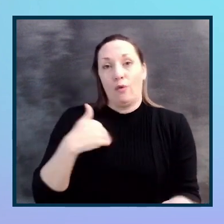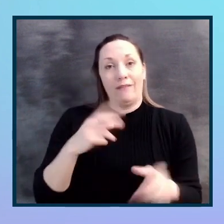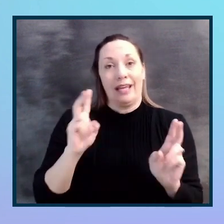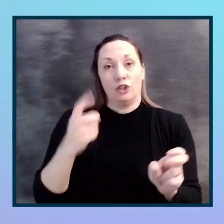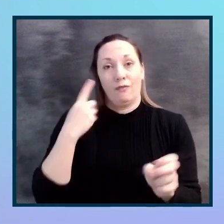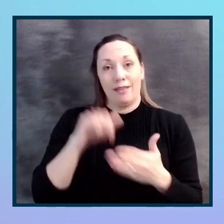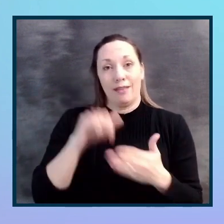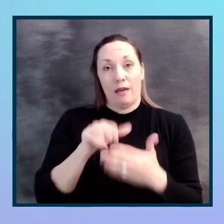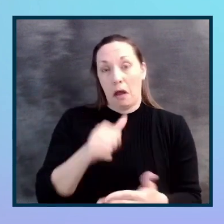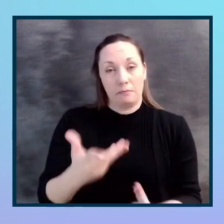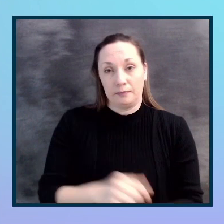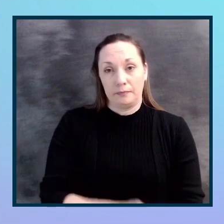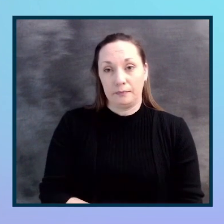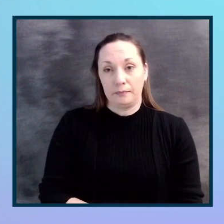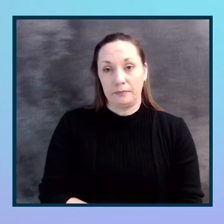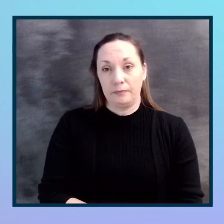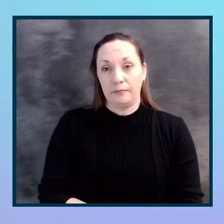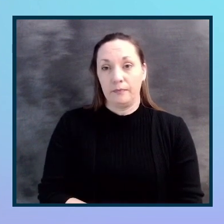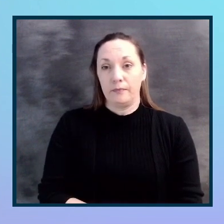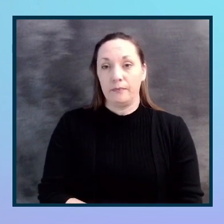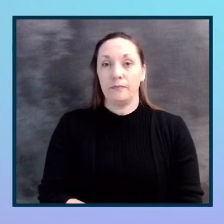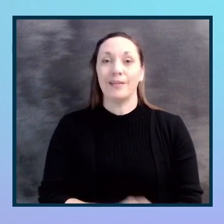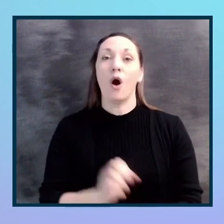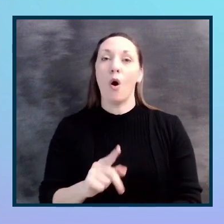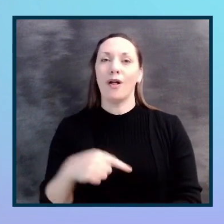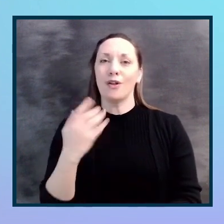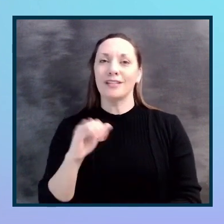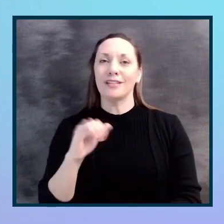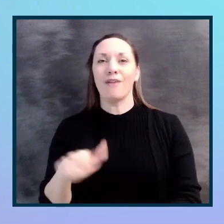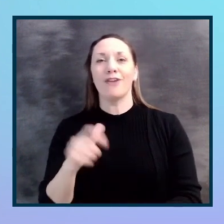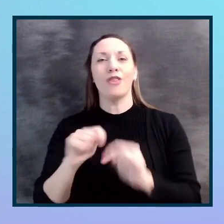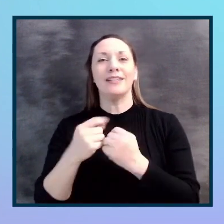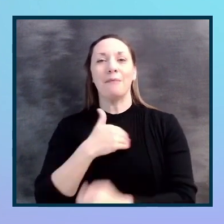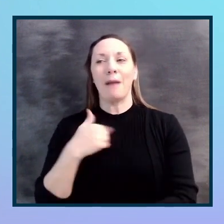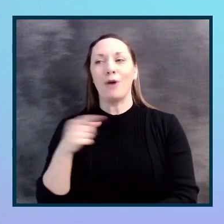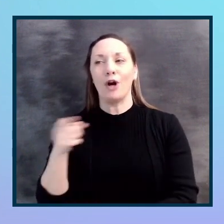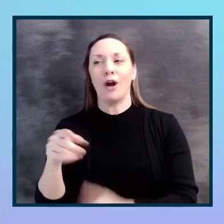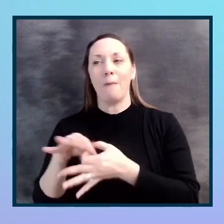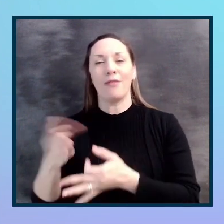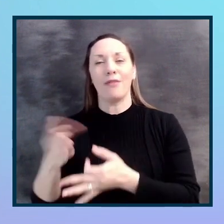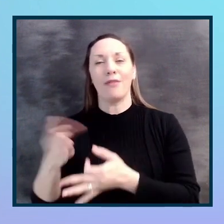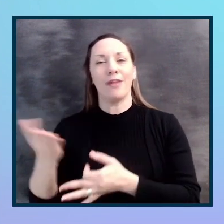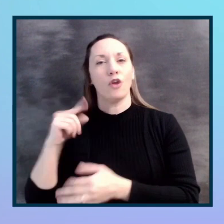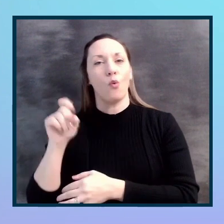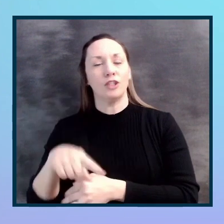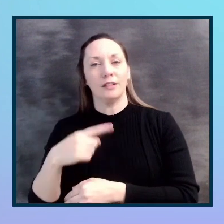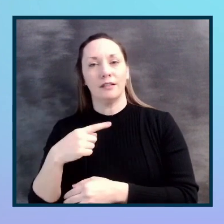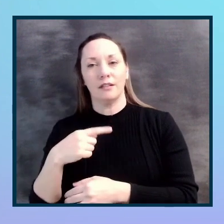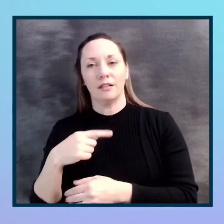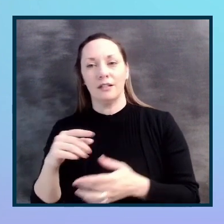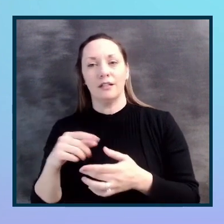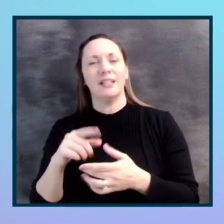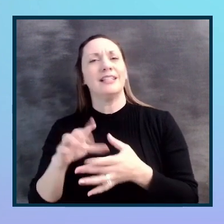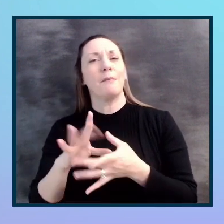Got it. Oh, and it looks like we have a fellow team member here regarding that other question. Wilco made a comment that